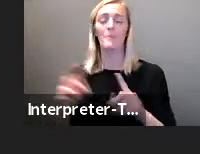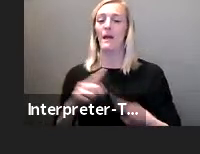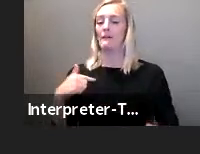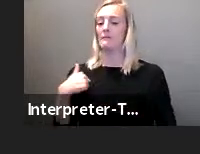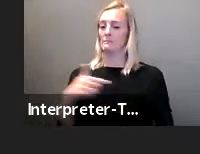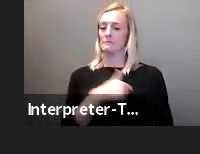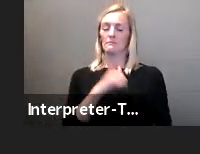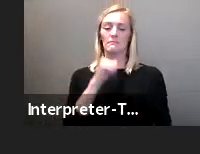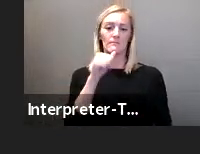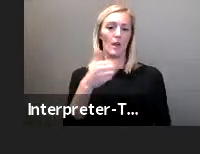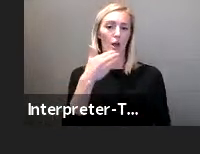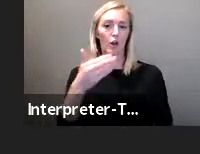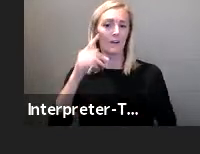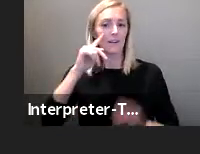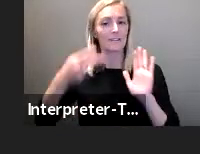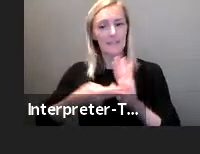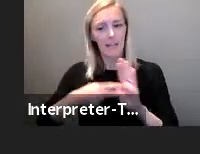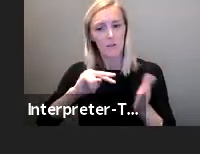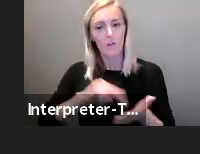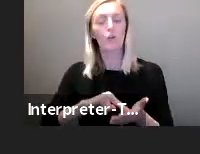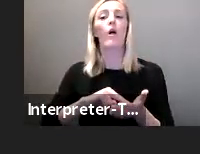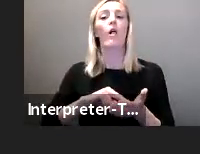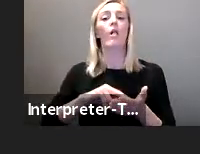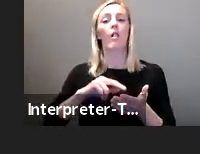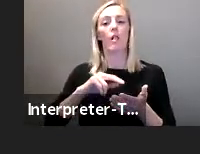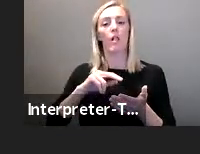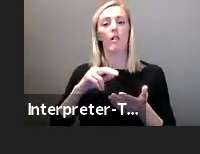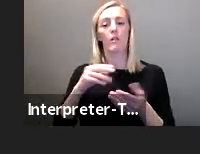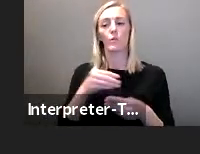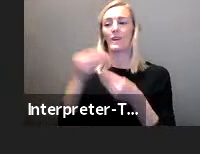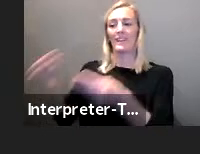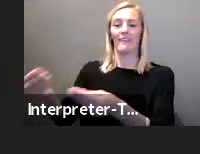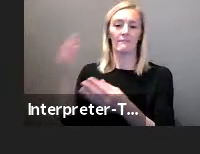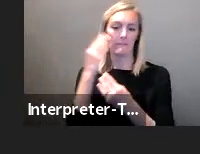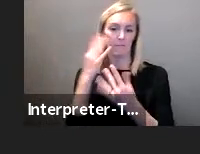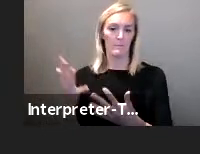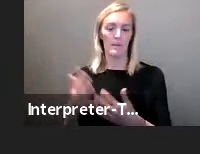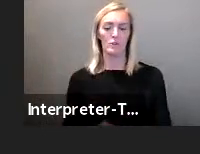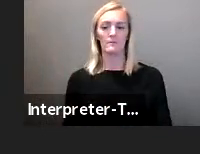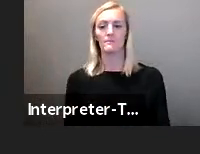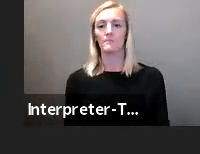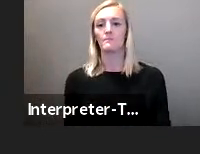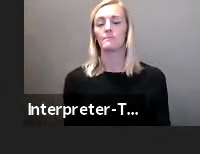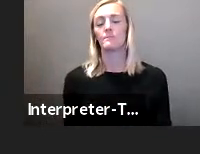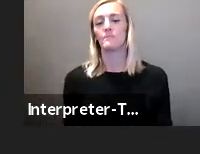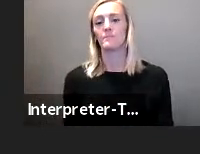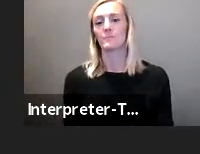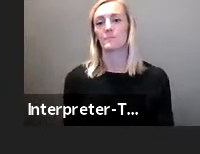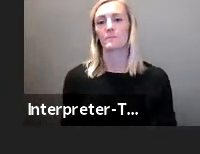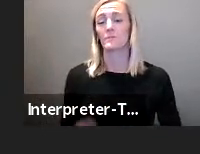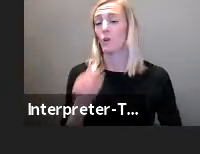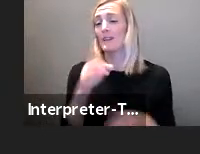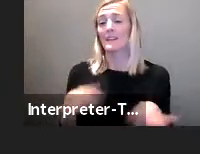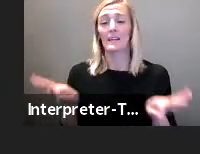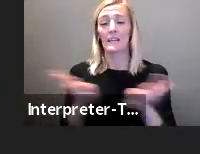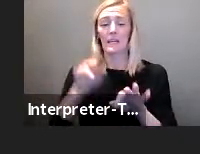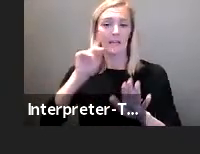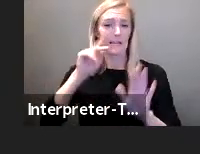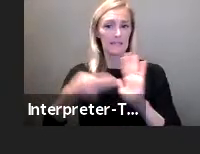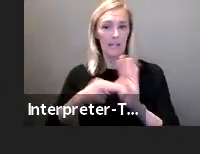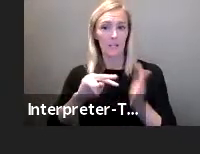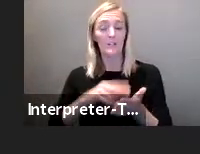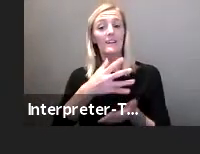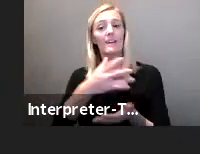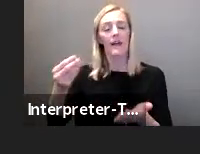being intentional of getting information to them. So I think intentionality is the key, and then